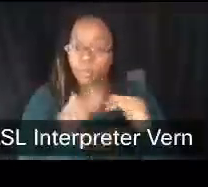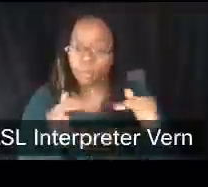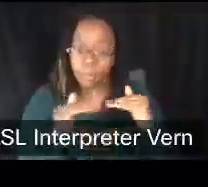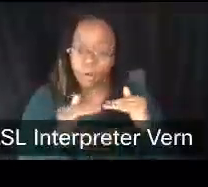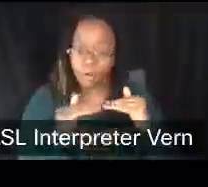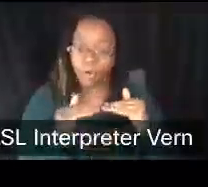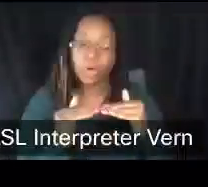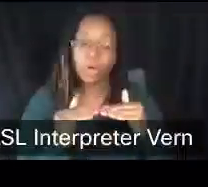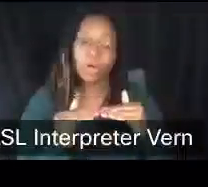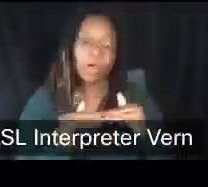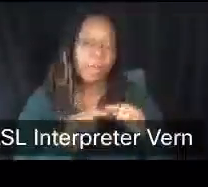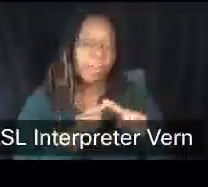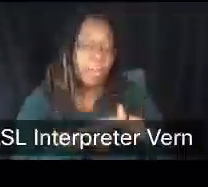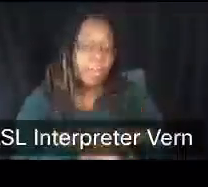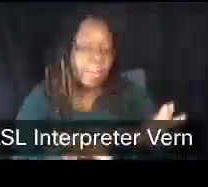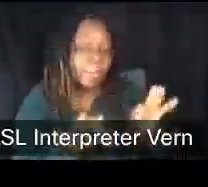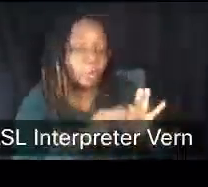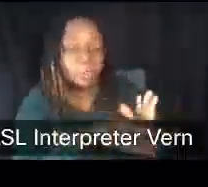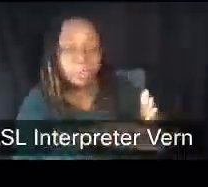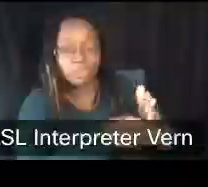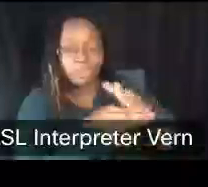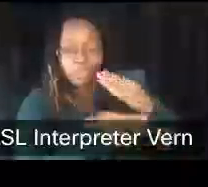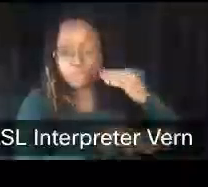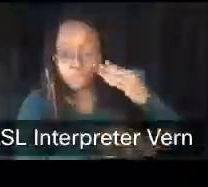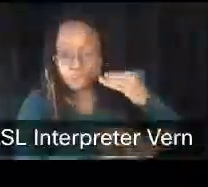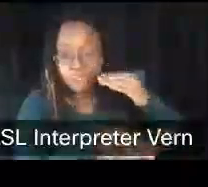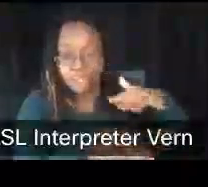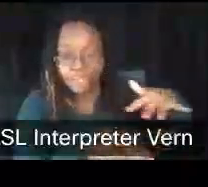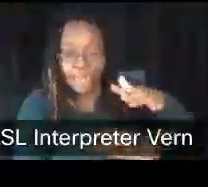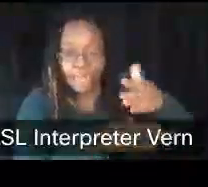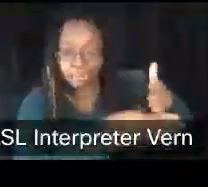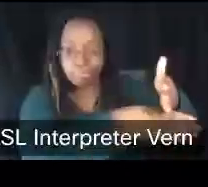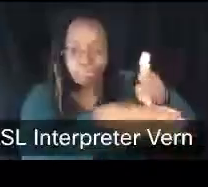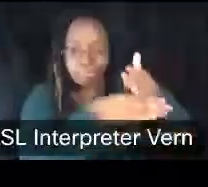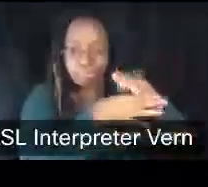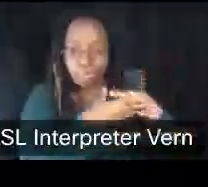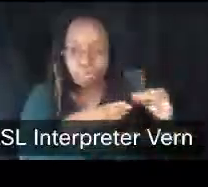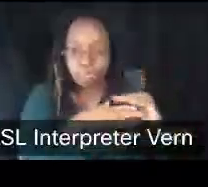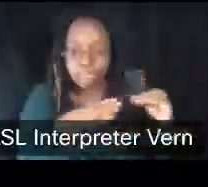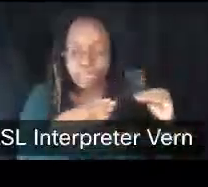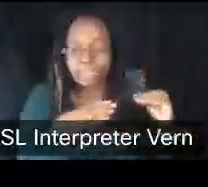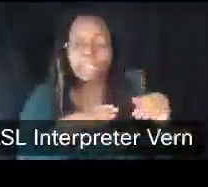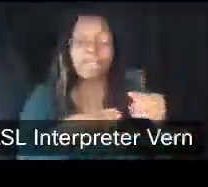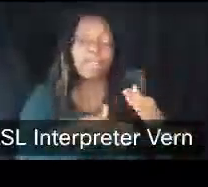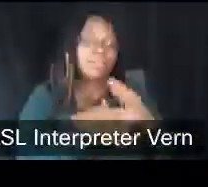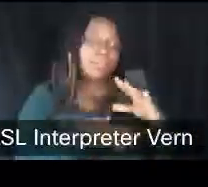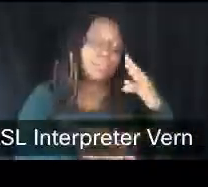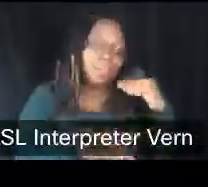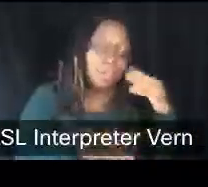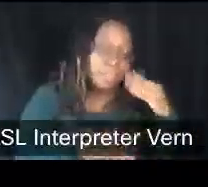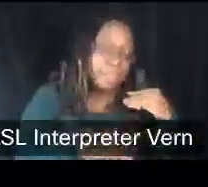shared experiences among survivors sharing with each other. So survivors sharing their